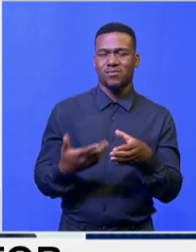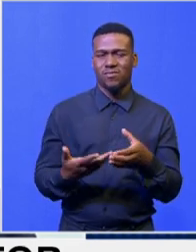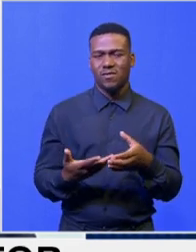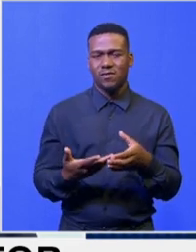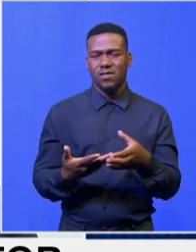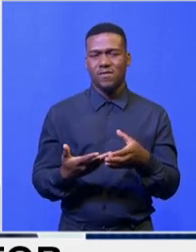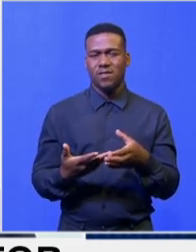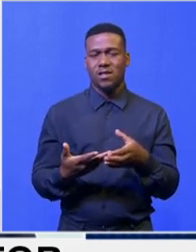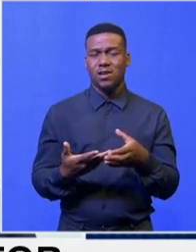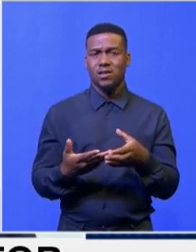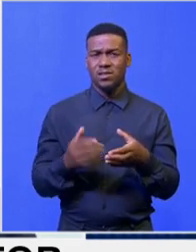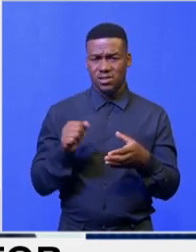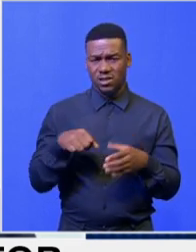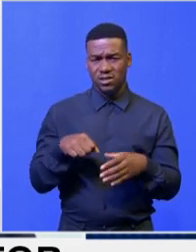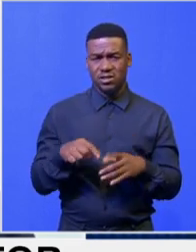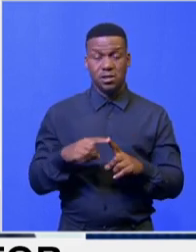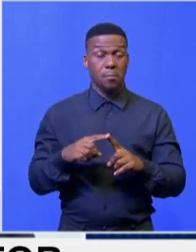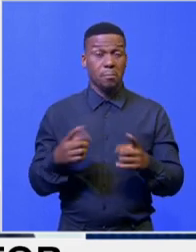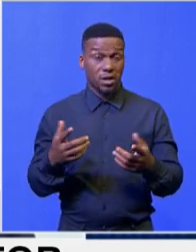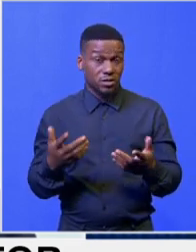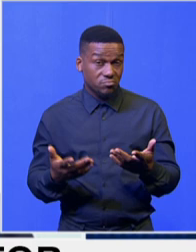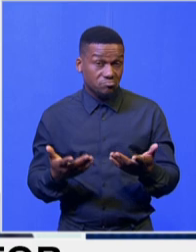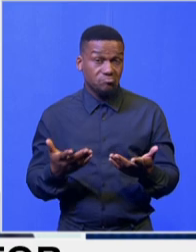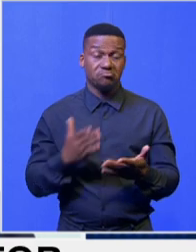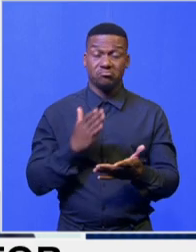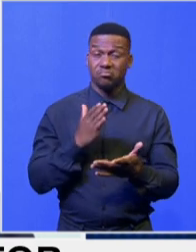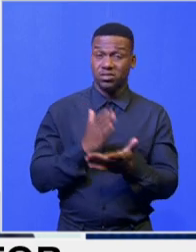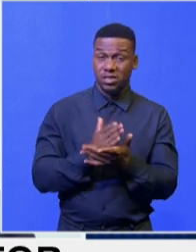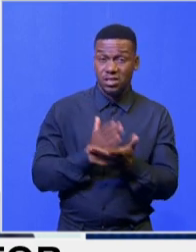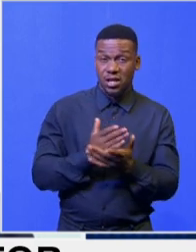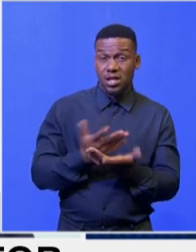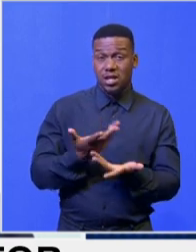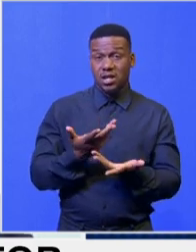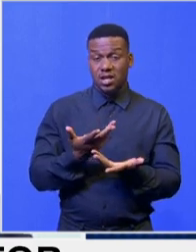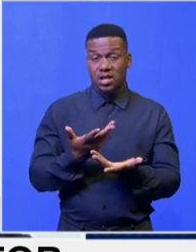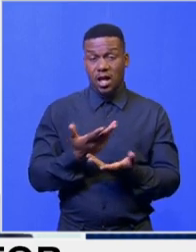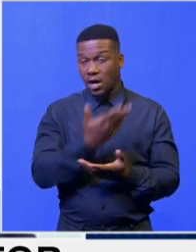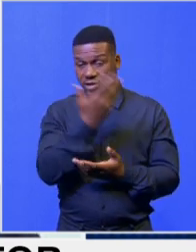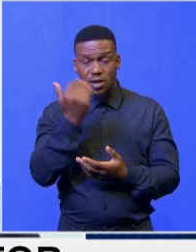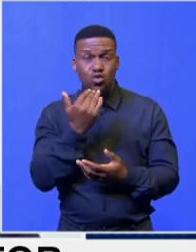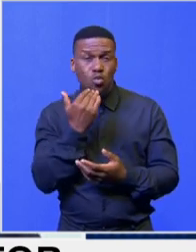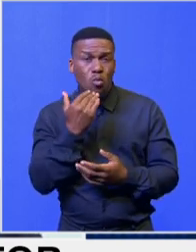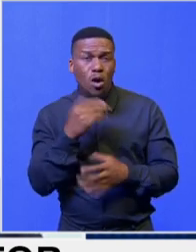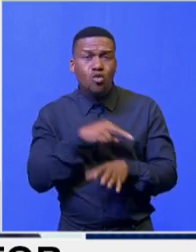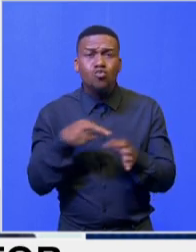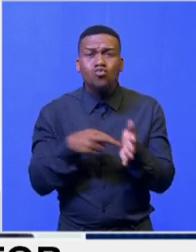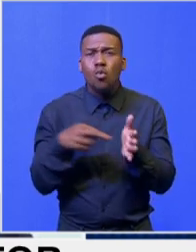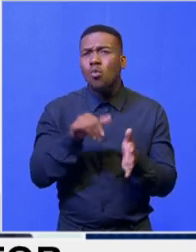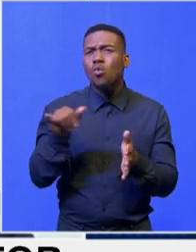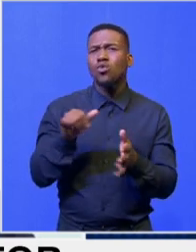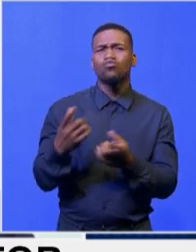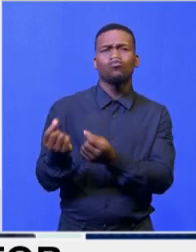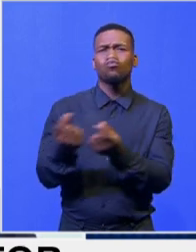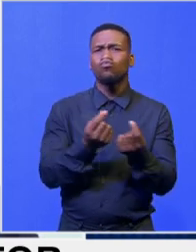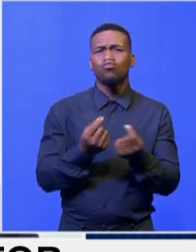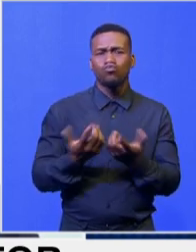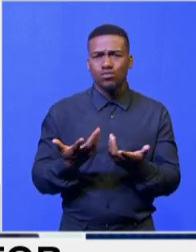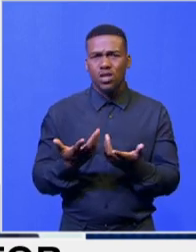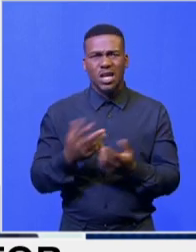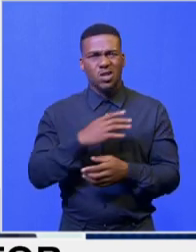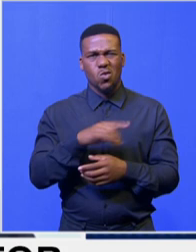for races, but that is certainly, it does not show in who occupies what roles. Hence I'm saying it's not only the